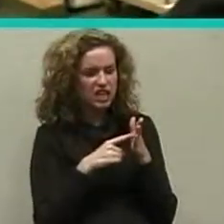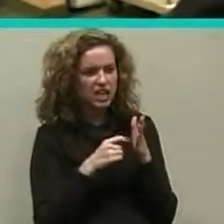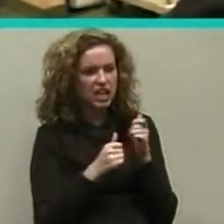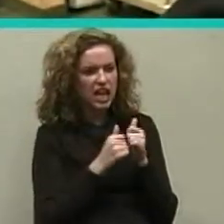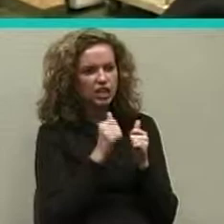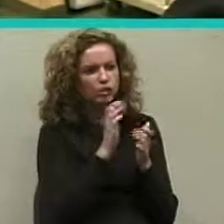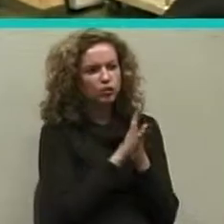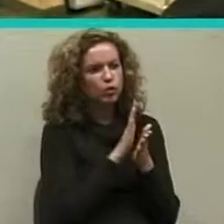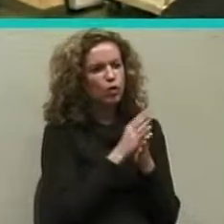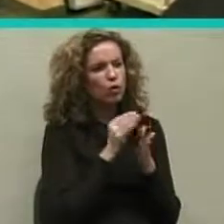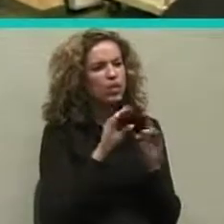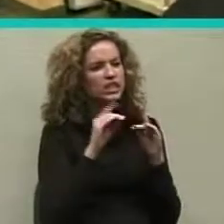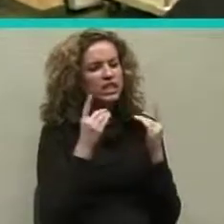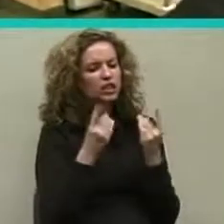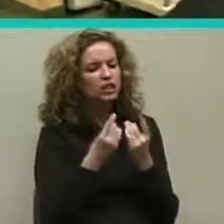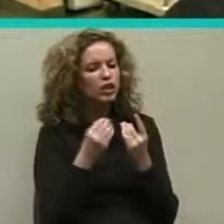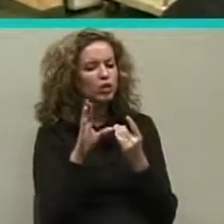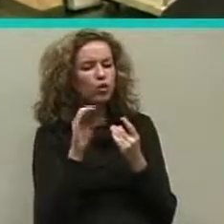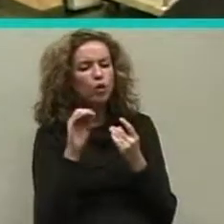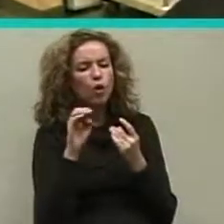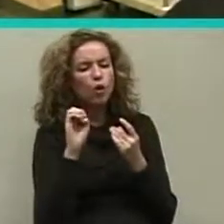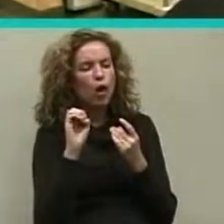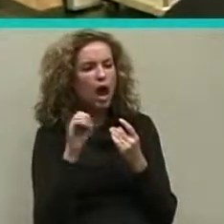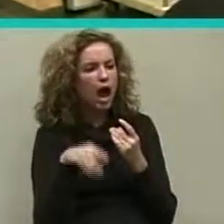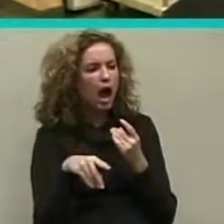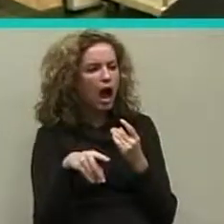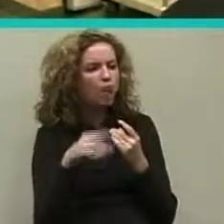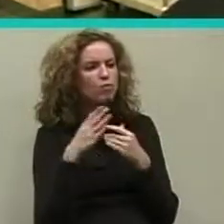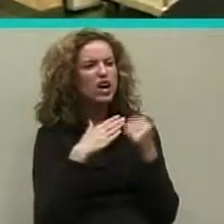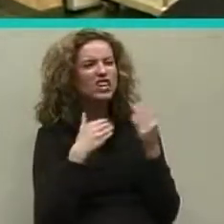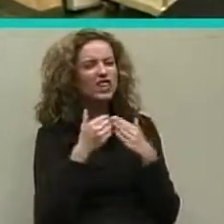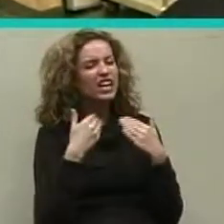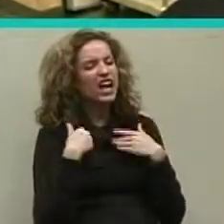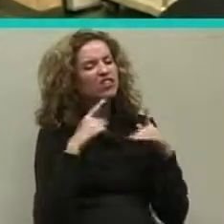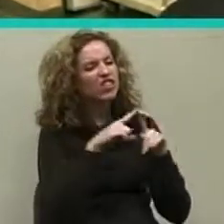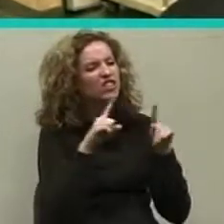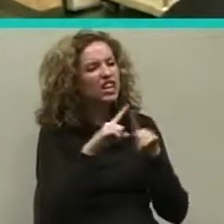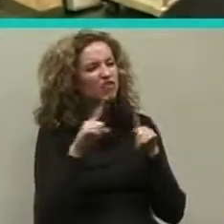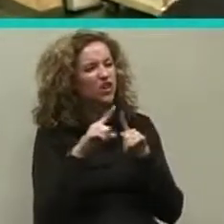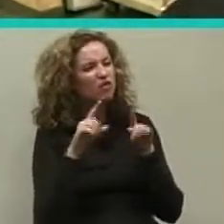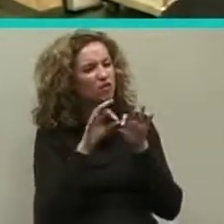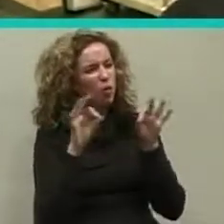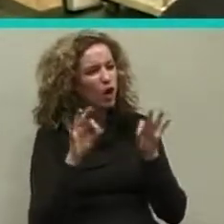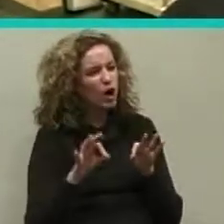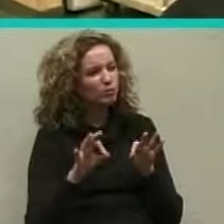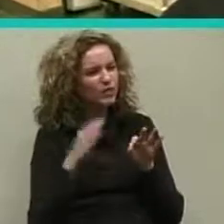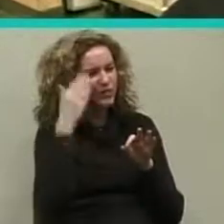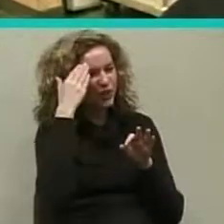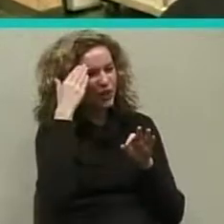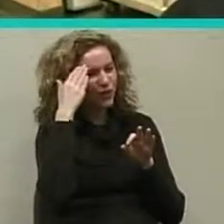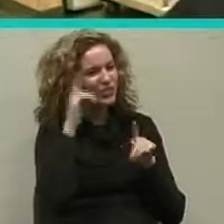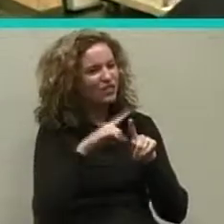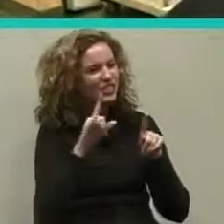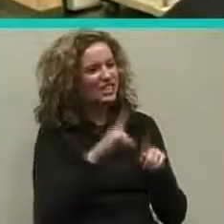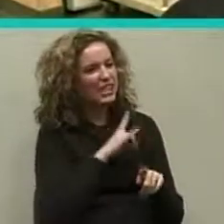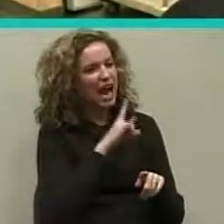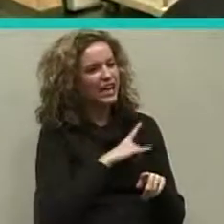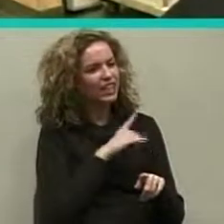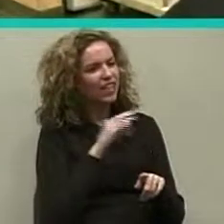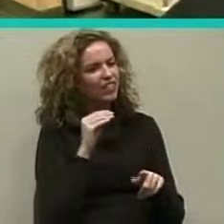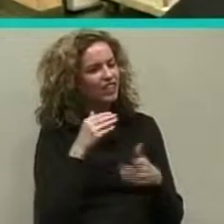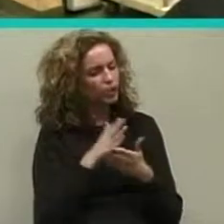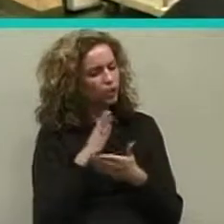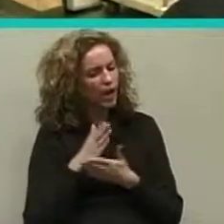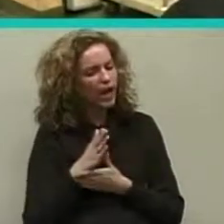school or district or co-op or whatever has their own different forms, their own different style, their own different, which is okay, but I think some are